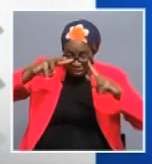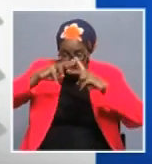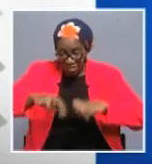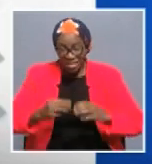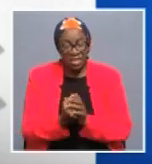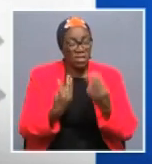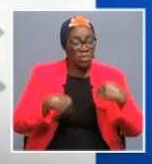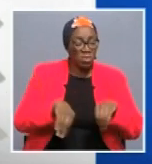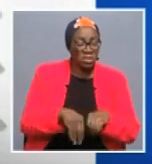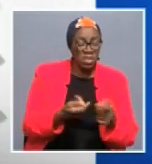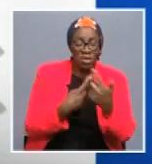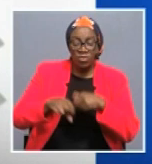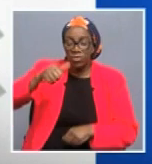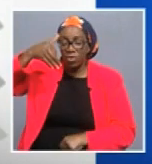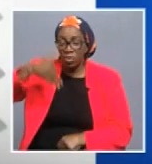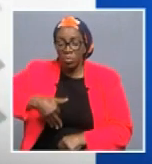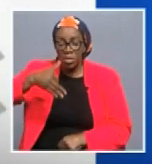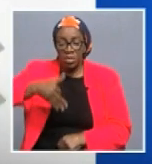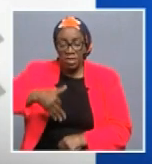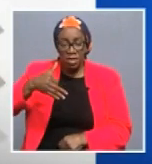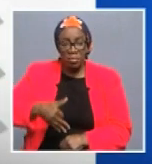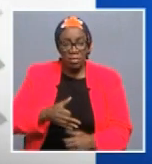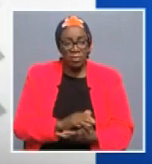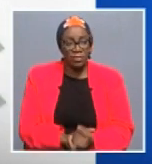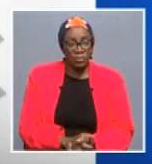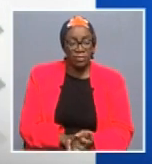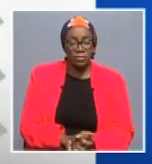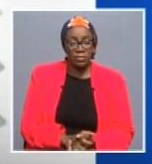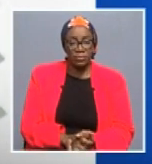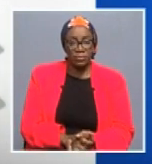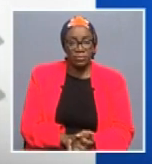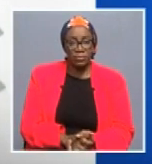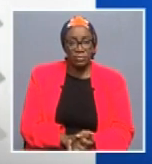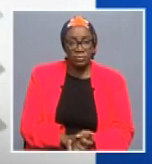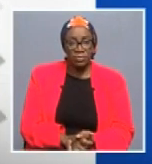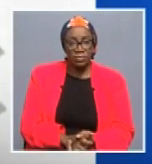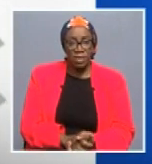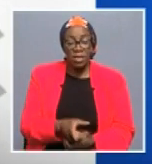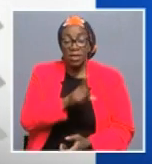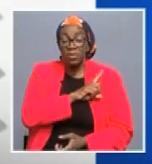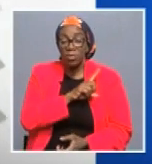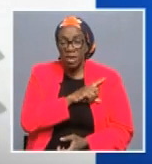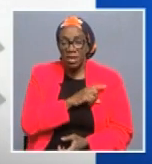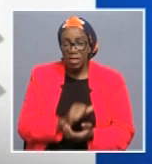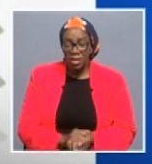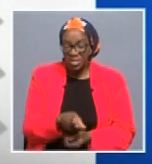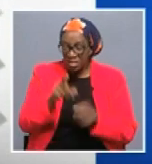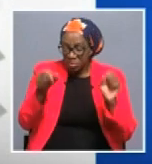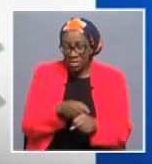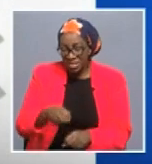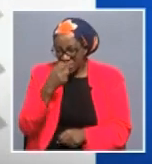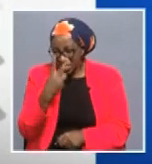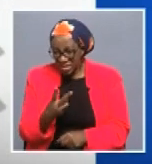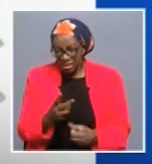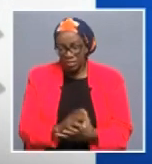done from the Namibian prosecuting team side. That's what I would say. And for that reason, we should not repeat, because you